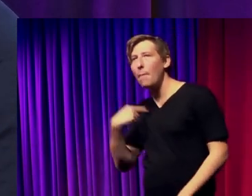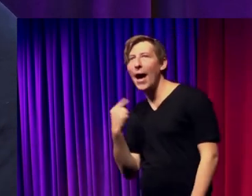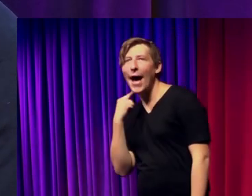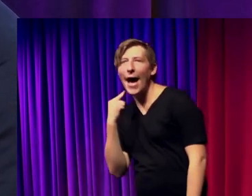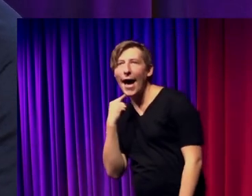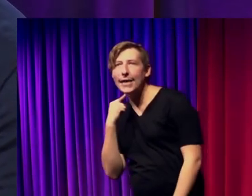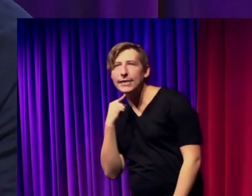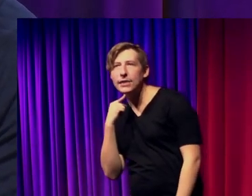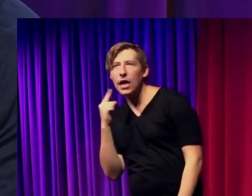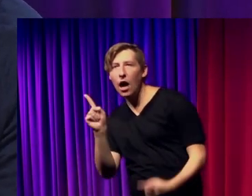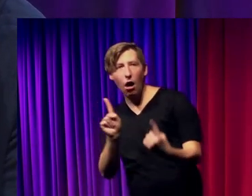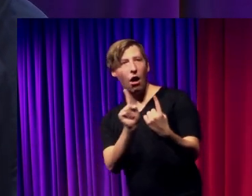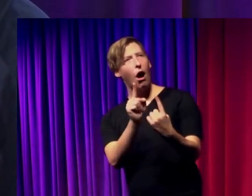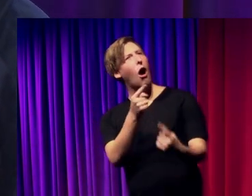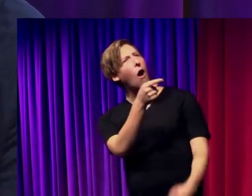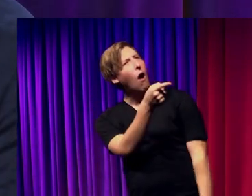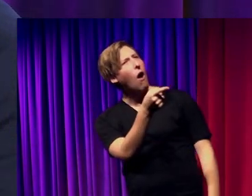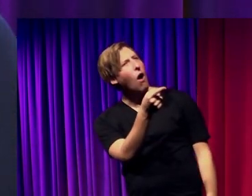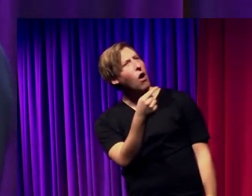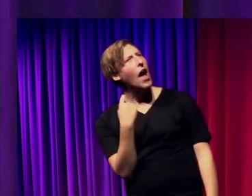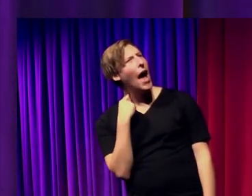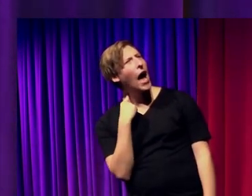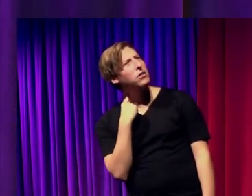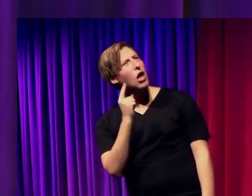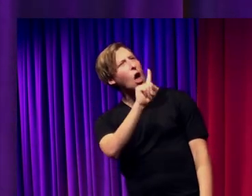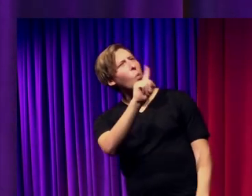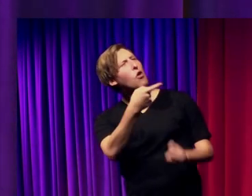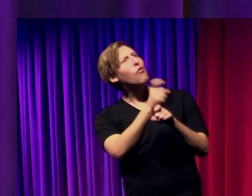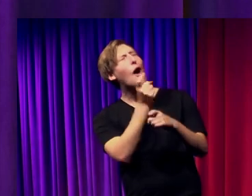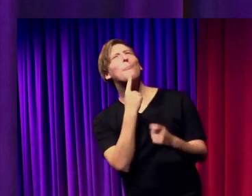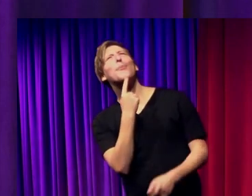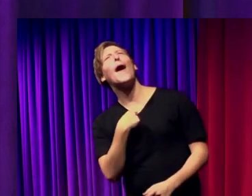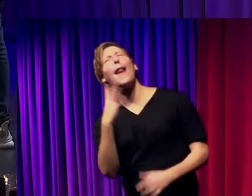from, because that's a fun game for both of us.